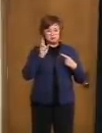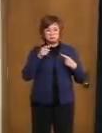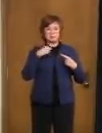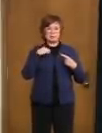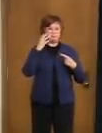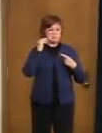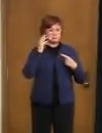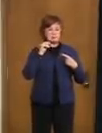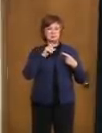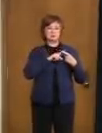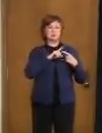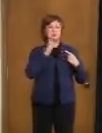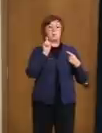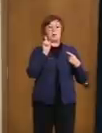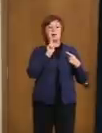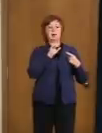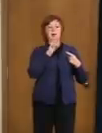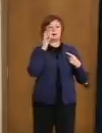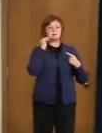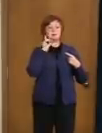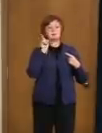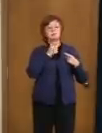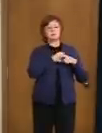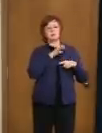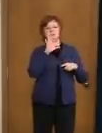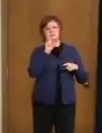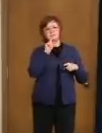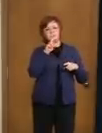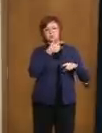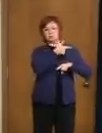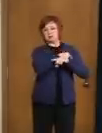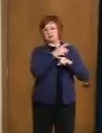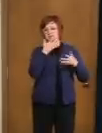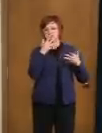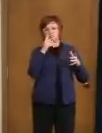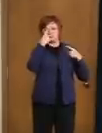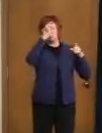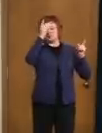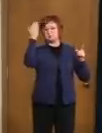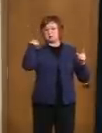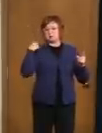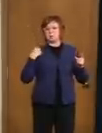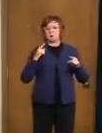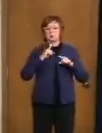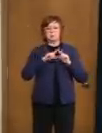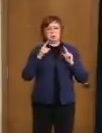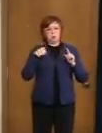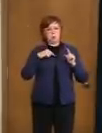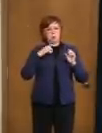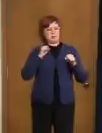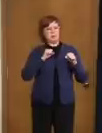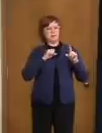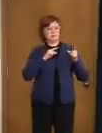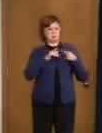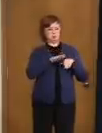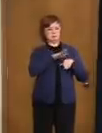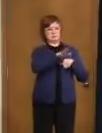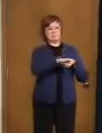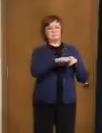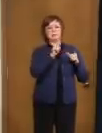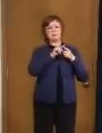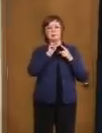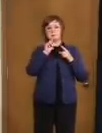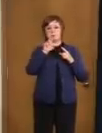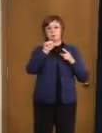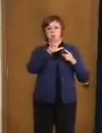that we will be able to deliver the vaccines that will be made available to us in the first quarter and be able to deliver the vaccines that will be